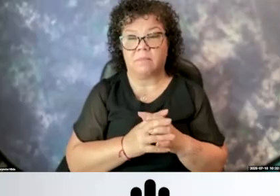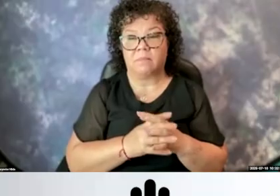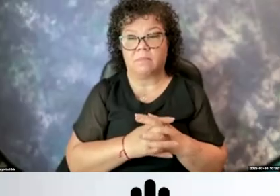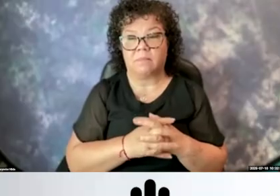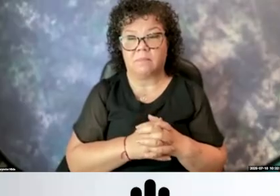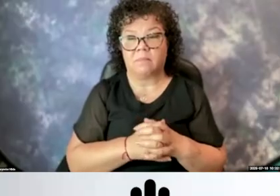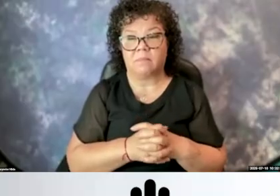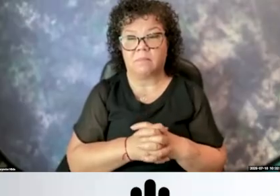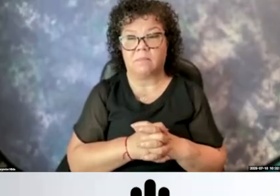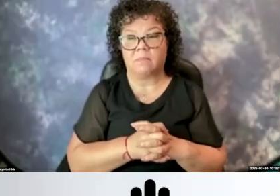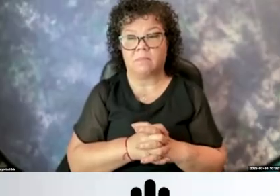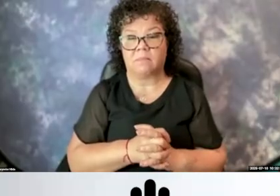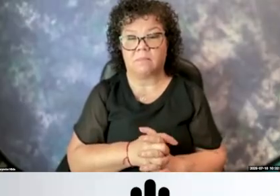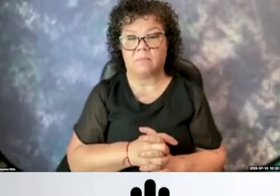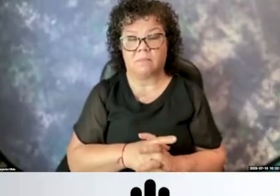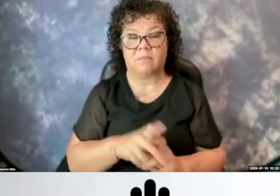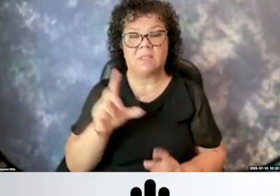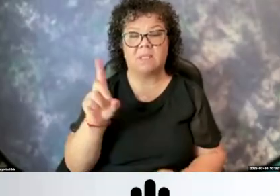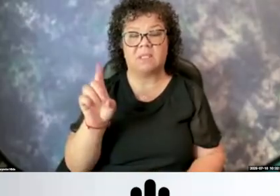Divine, I have unmuted you. Go ahead.